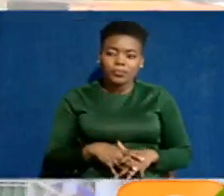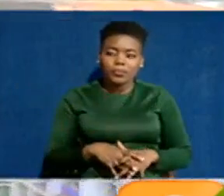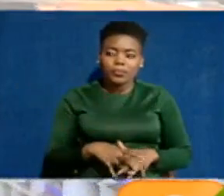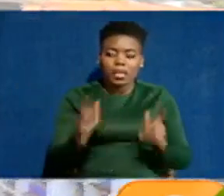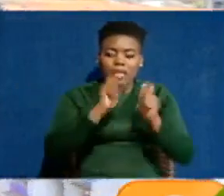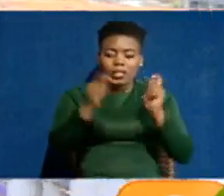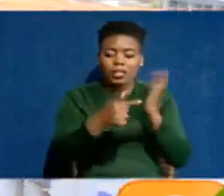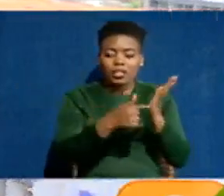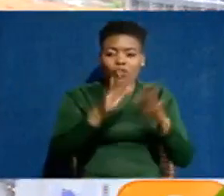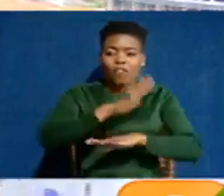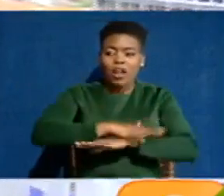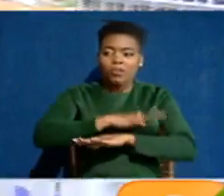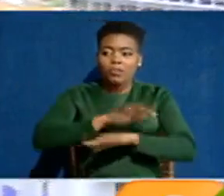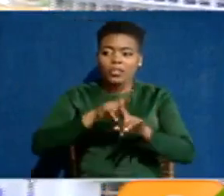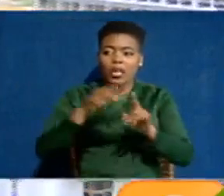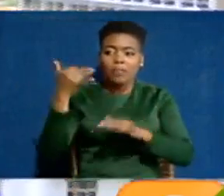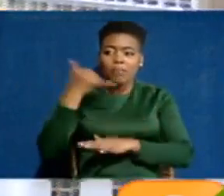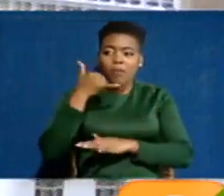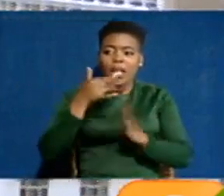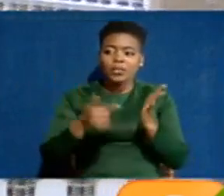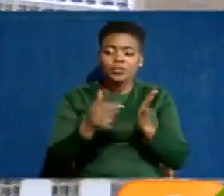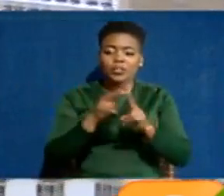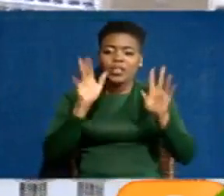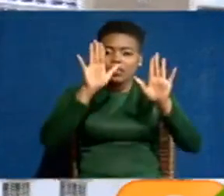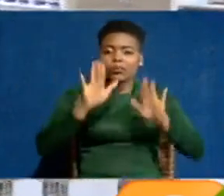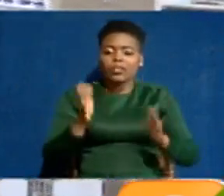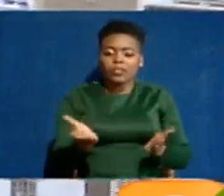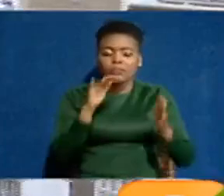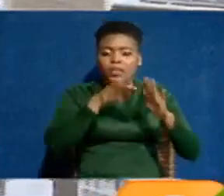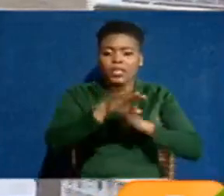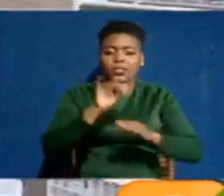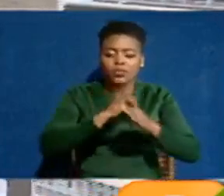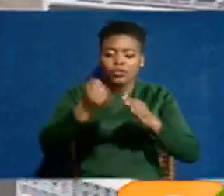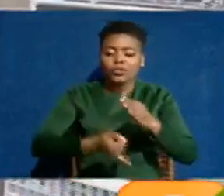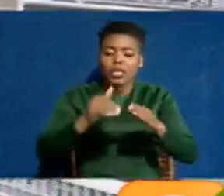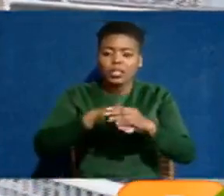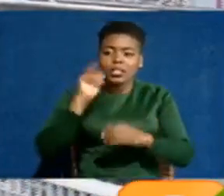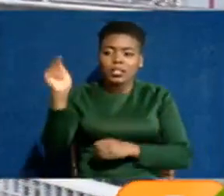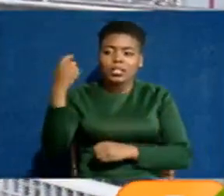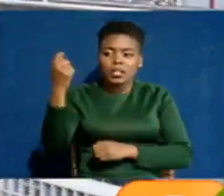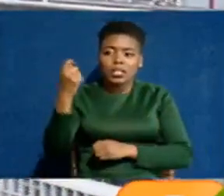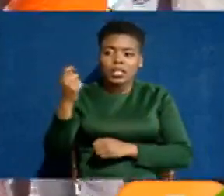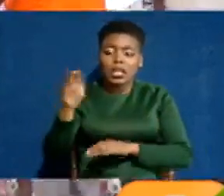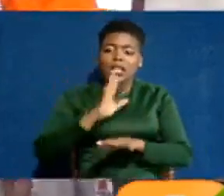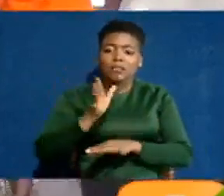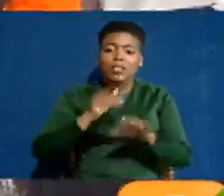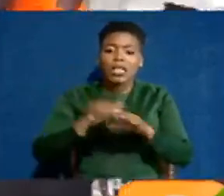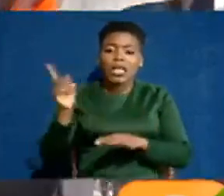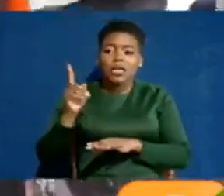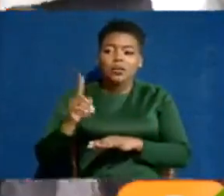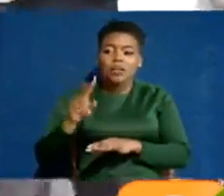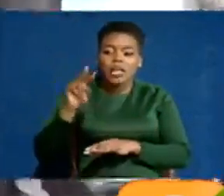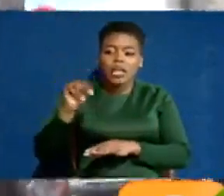Adoption of digital platforms and mobile technology is key in improving access to health insurance in Kenya. Speaking in Nairobi,